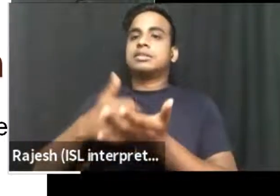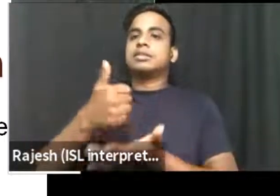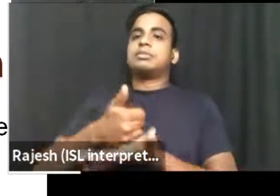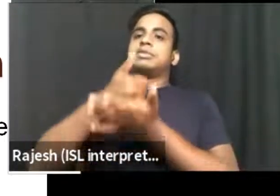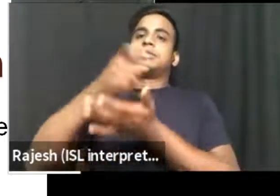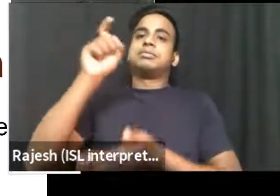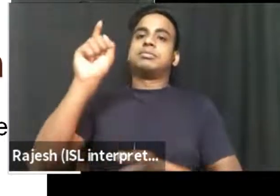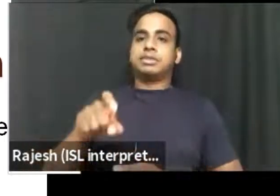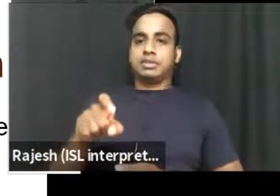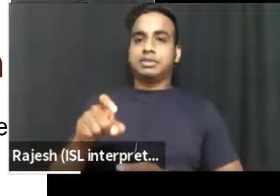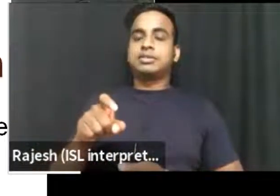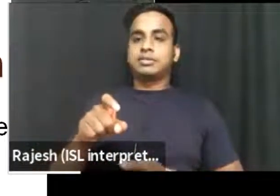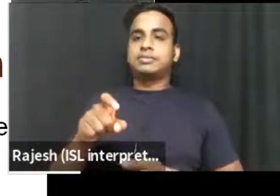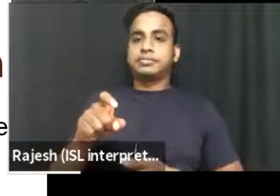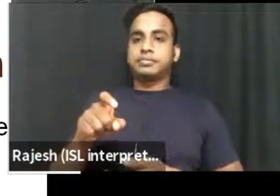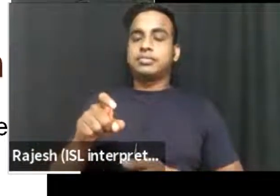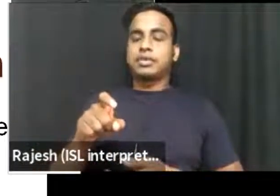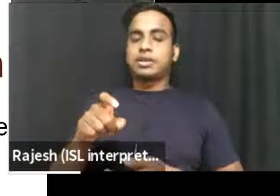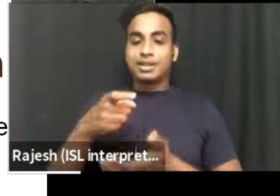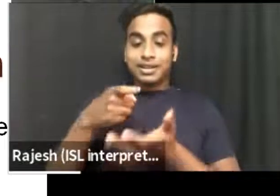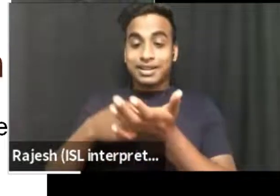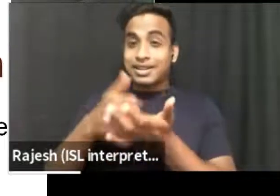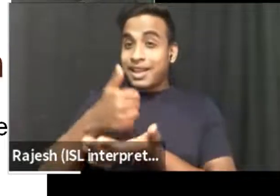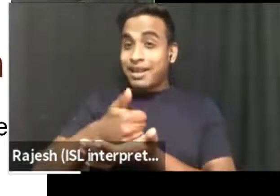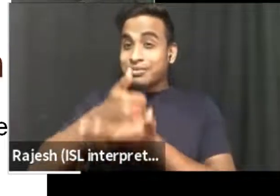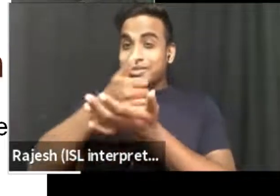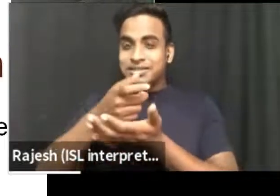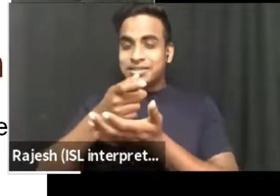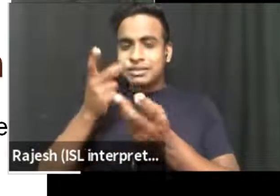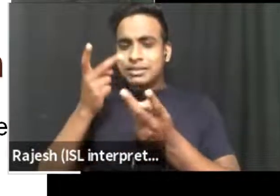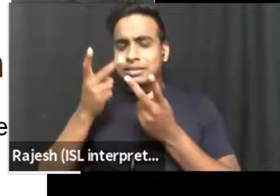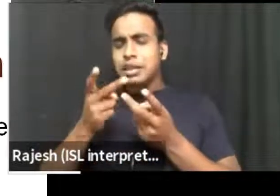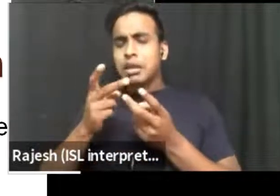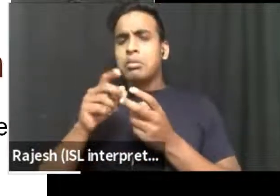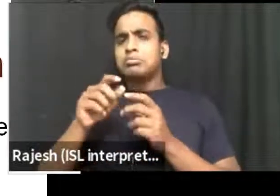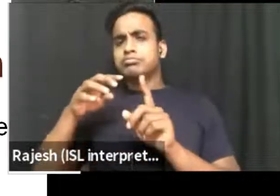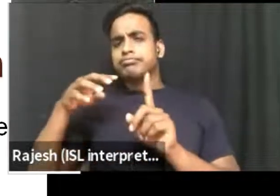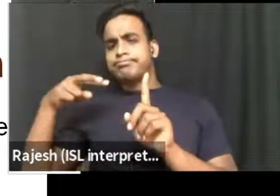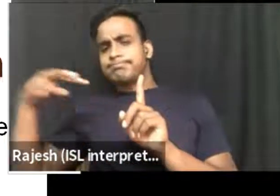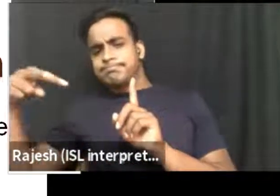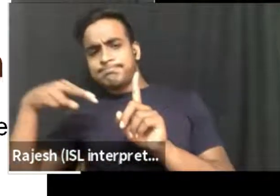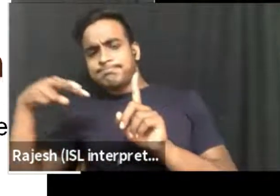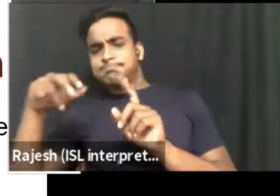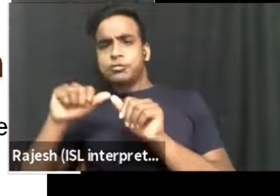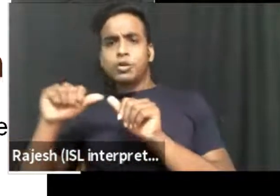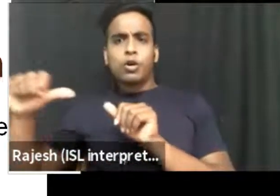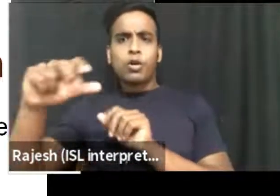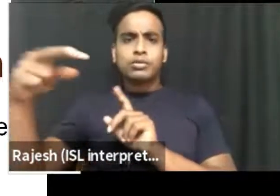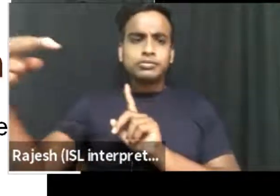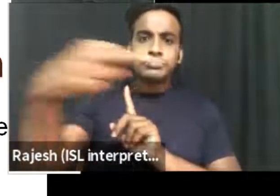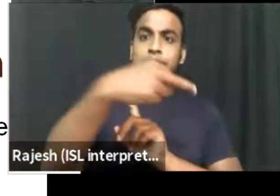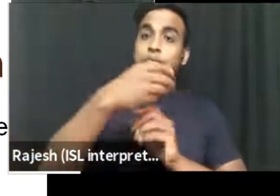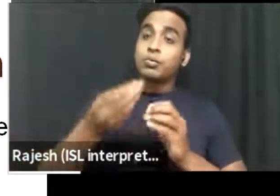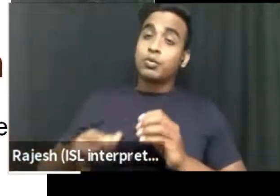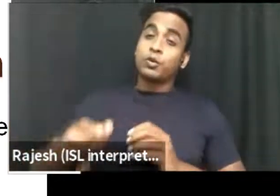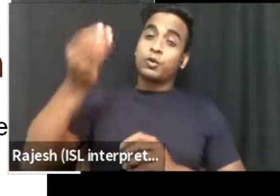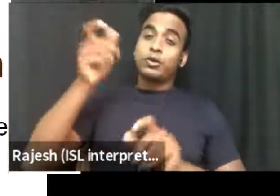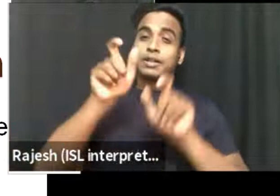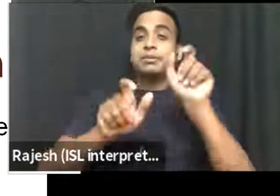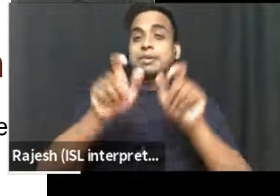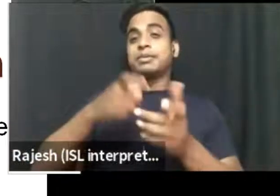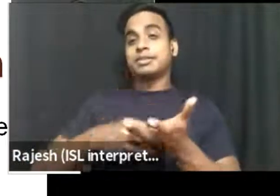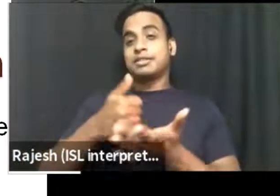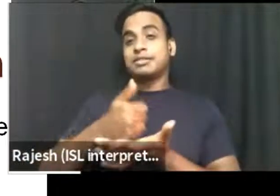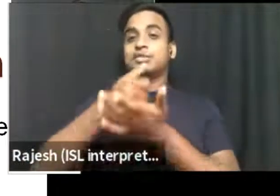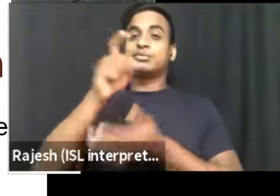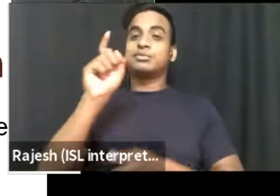is important to look at rehabilitation from a larger perspective. And less than 50% of the people in many low